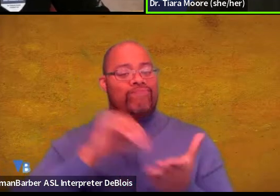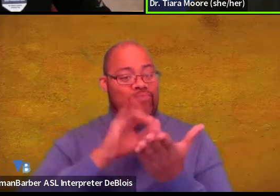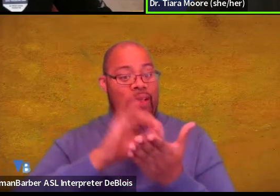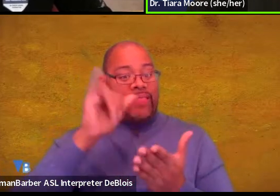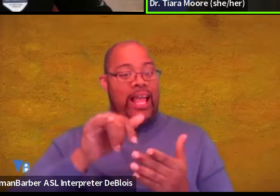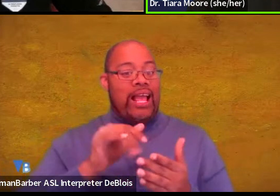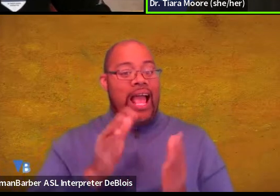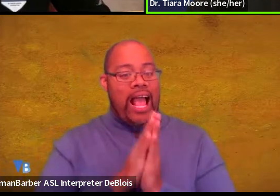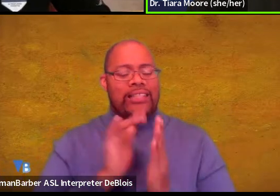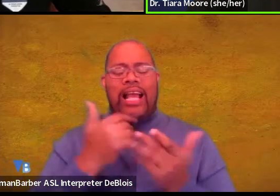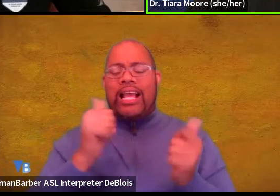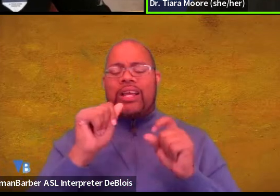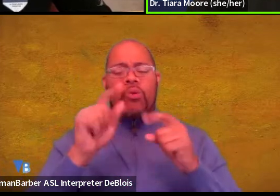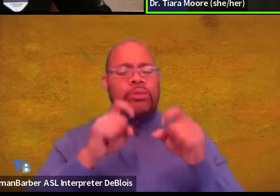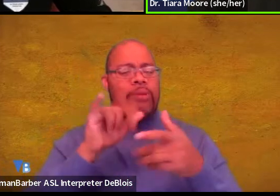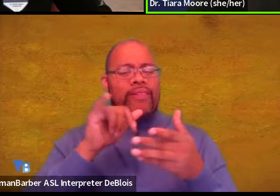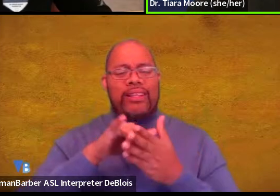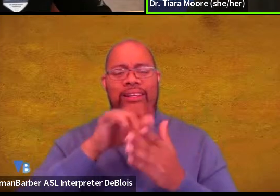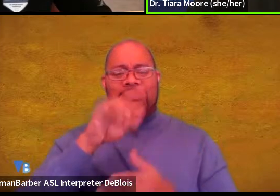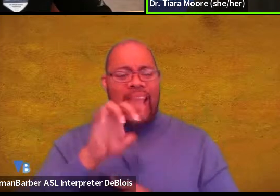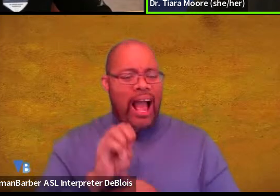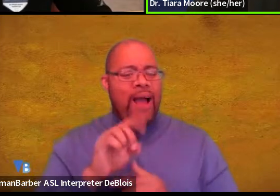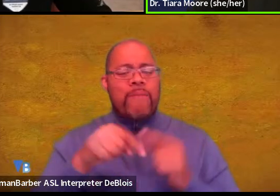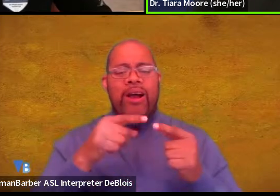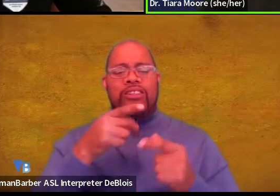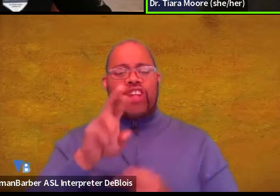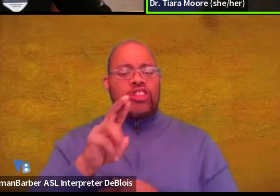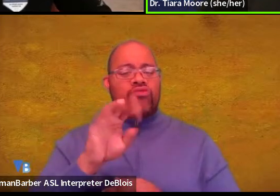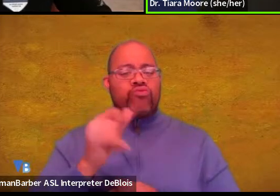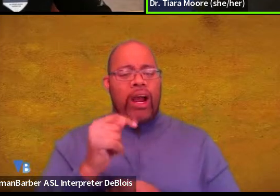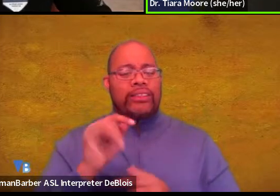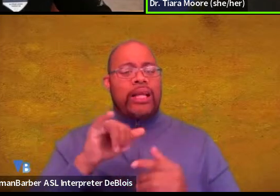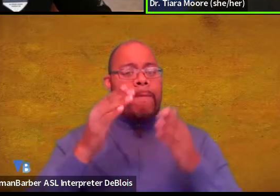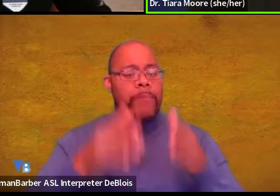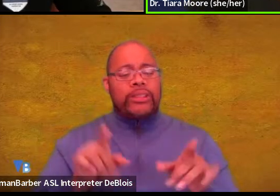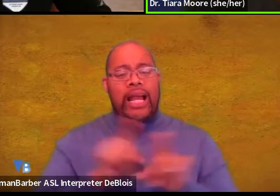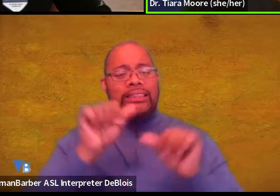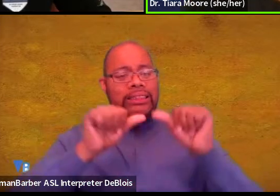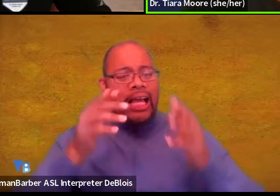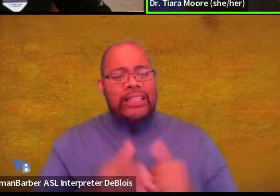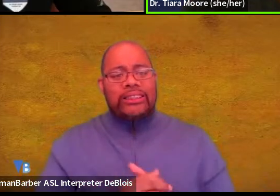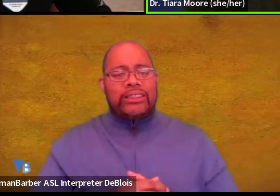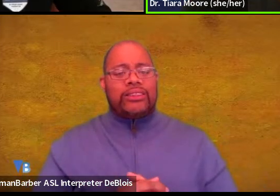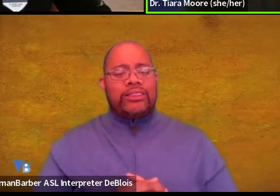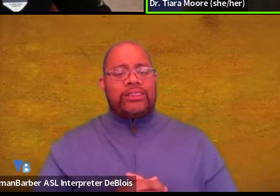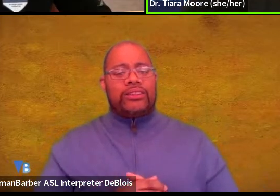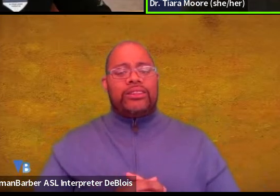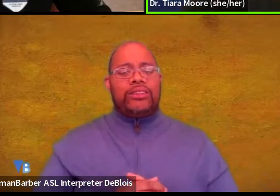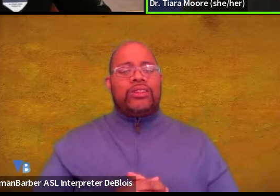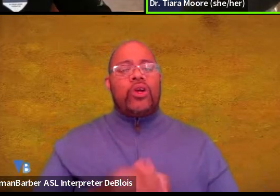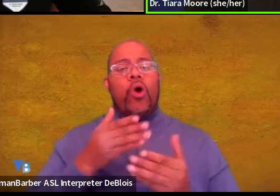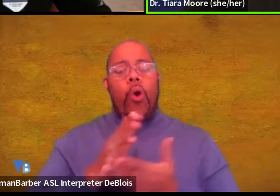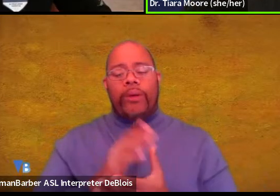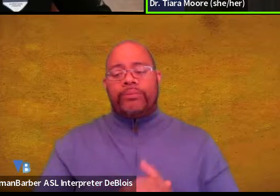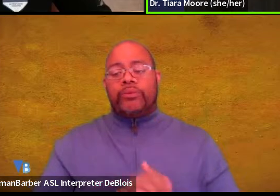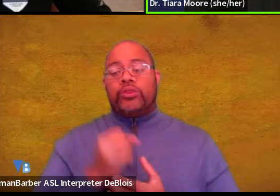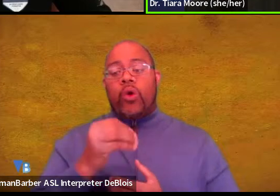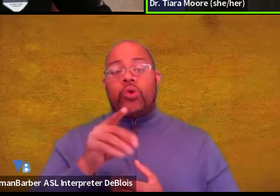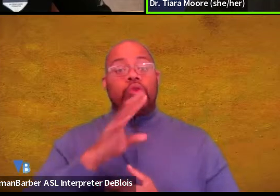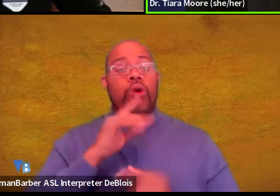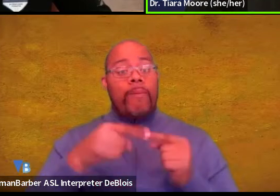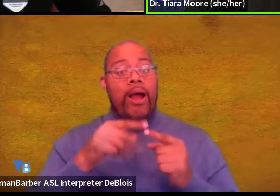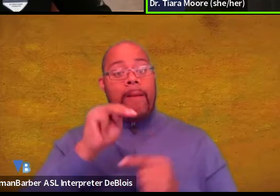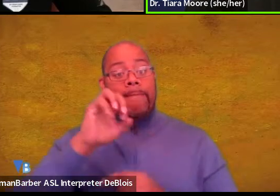So yeah, ask any questions about the dive, about Dr. Wright, just as a person, as the scientist. All right. So you talked